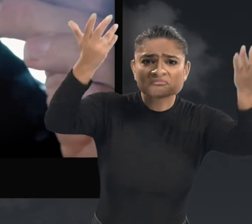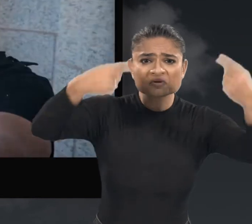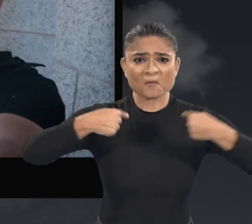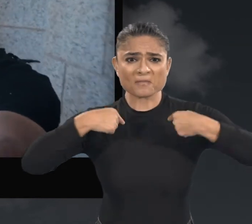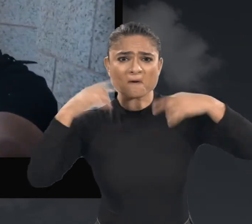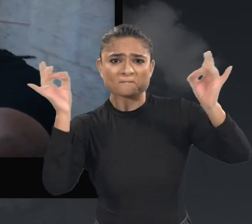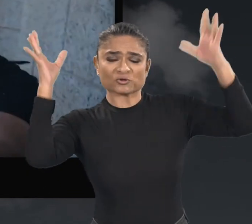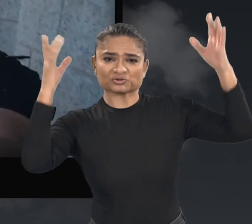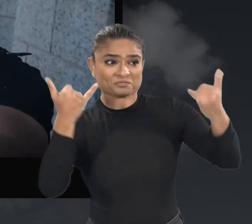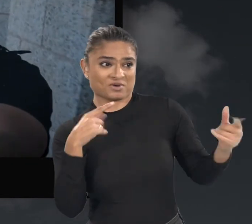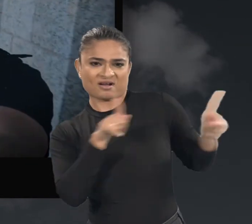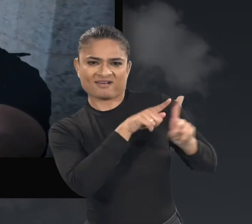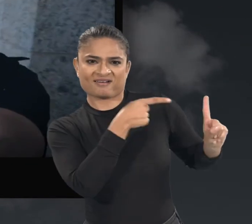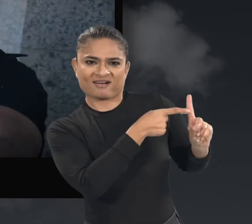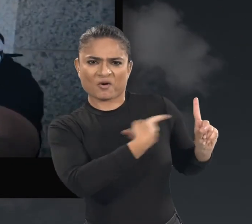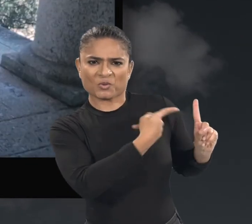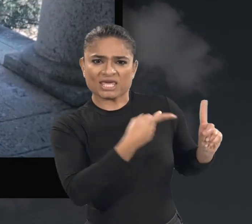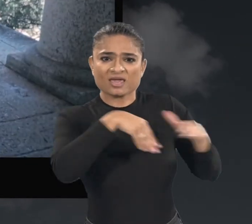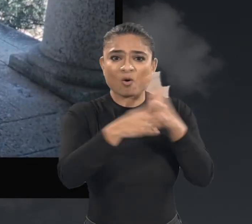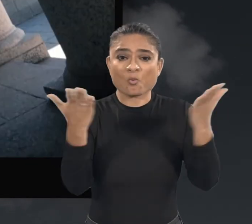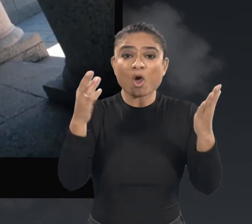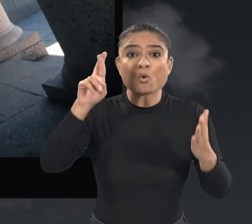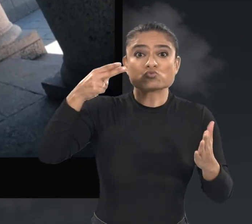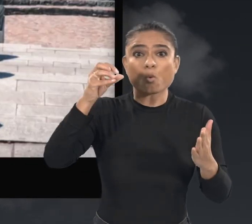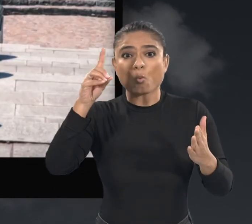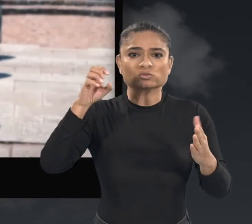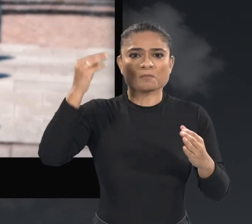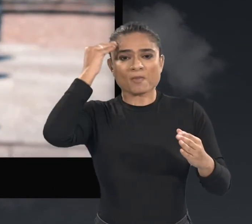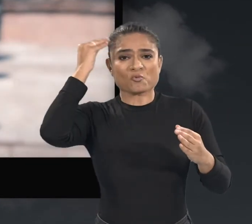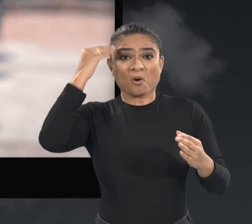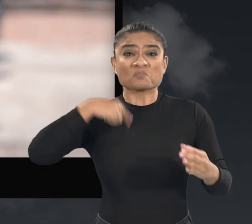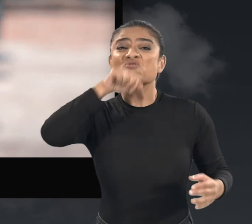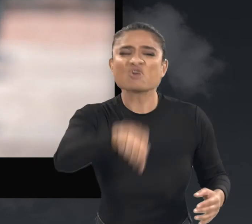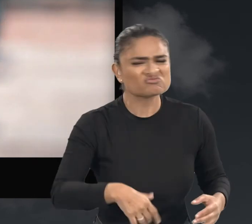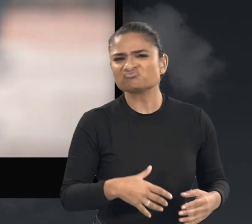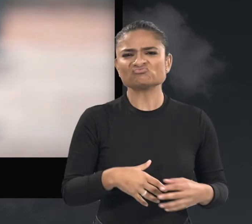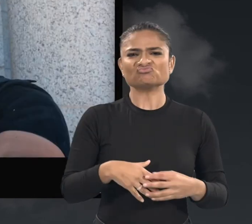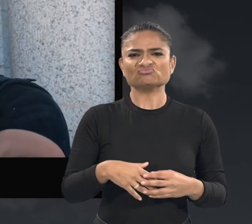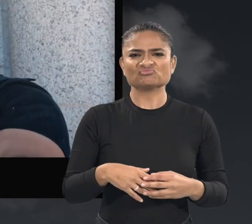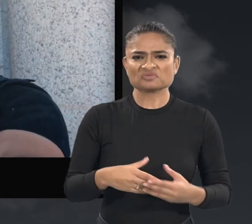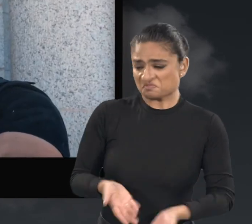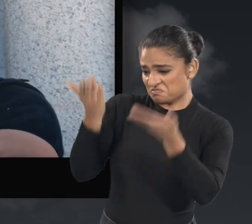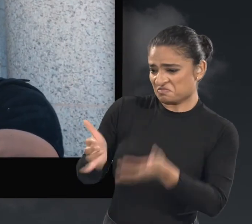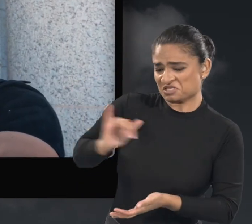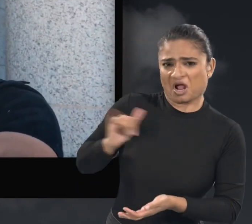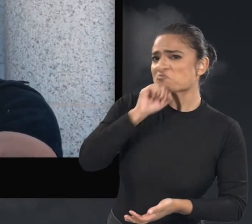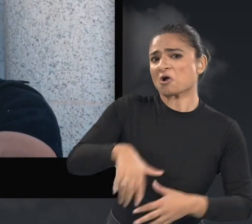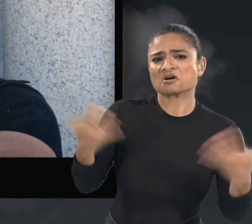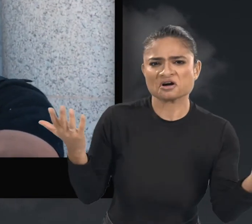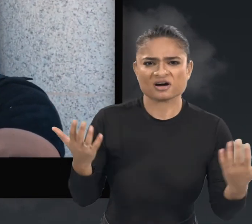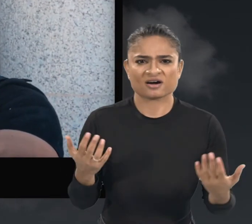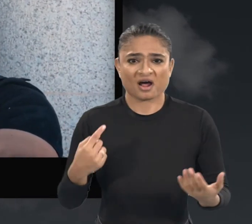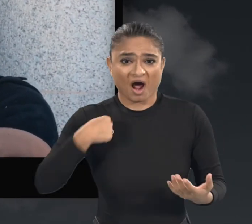What's up, guys? Russell Fox, magician, staying here with Sebastian Ola at Rhodes Memorial. I don't dig it. Me